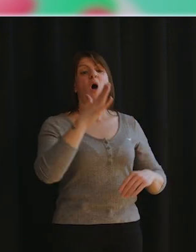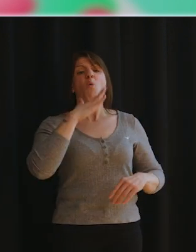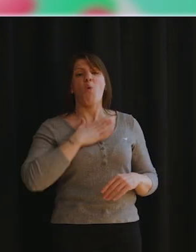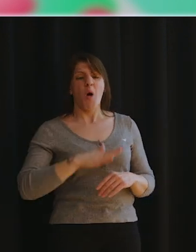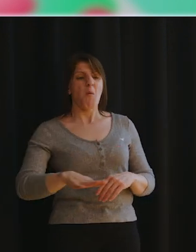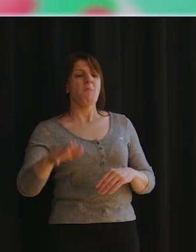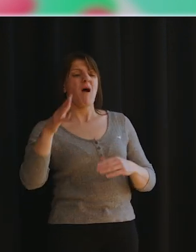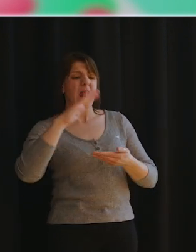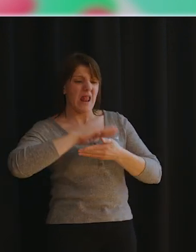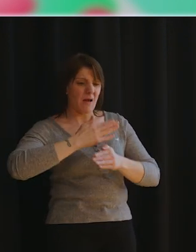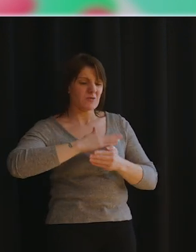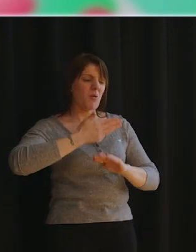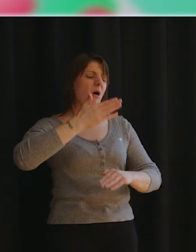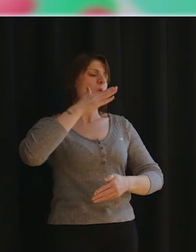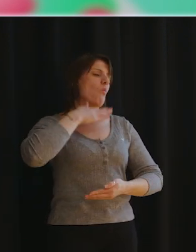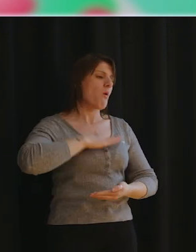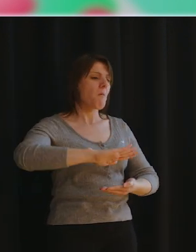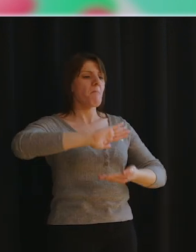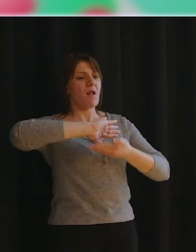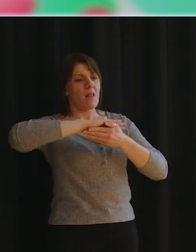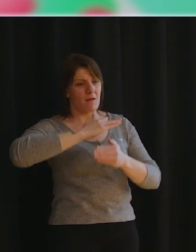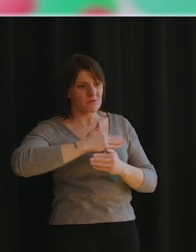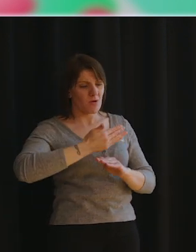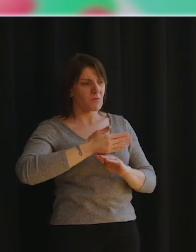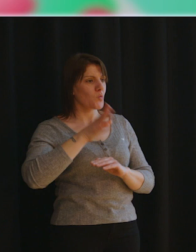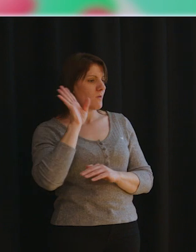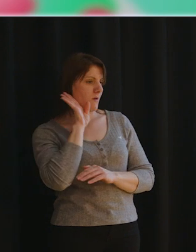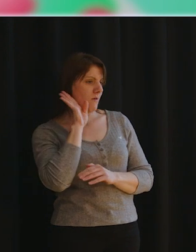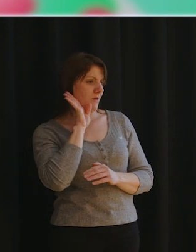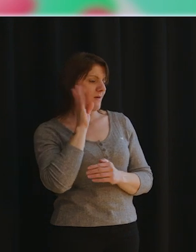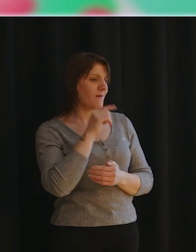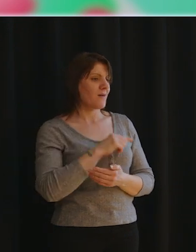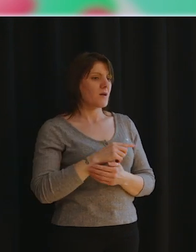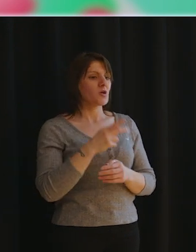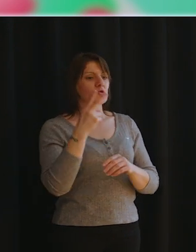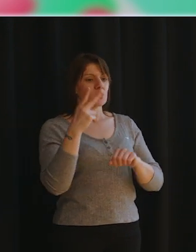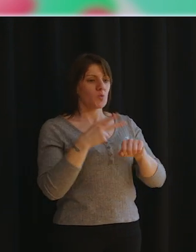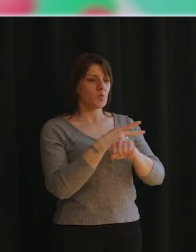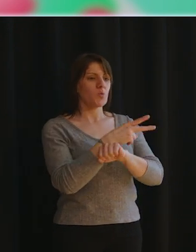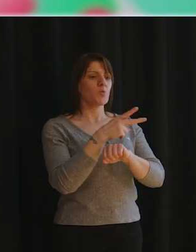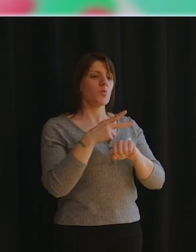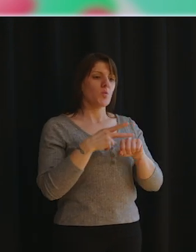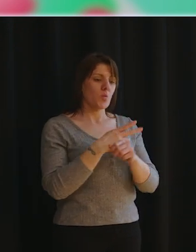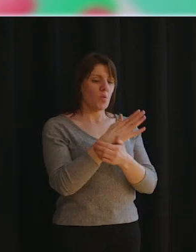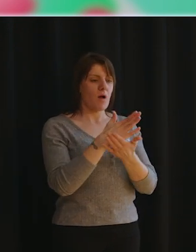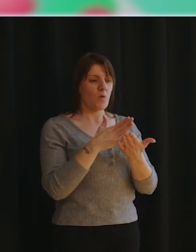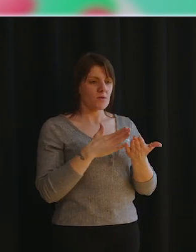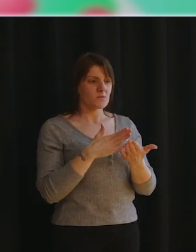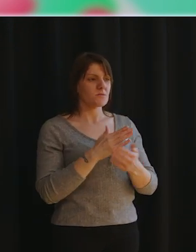laptop. I want my laptop," for, it was about 2.5 hours, actually.